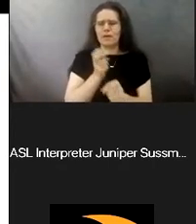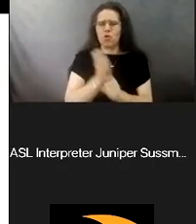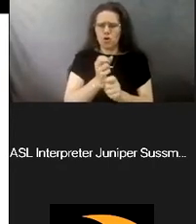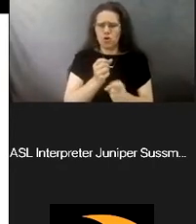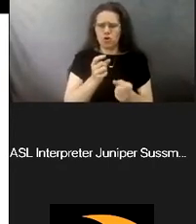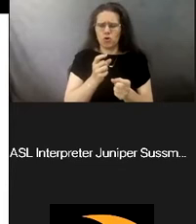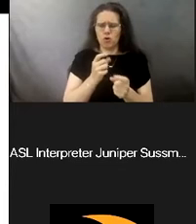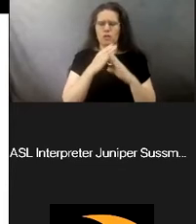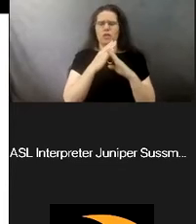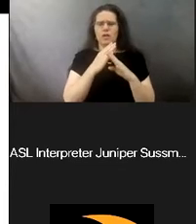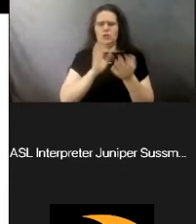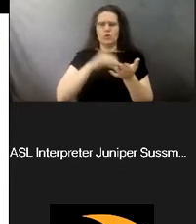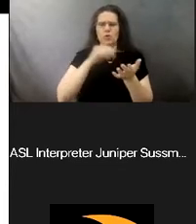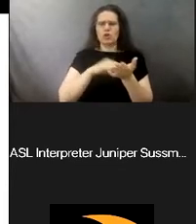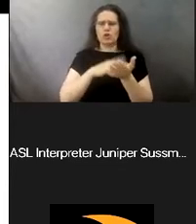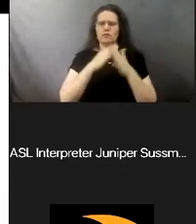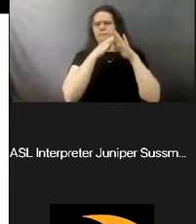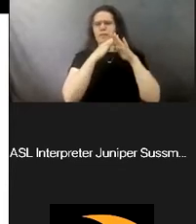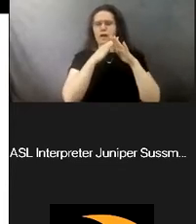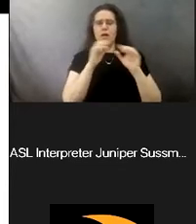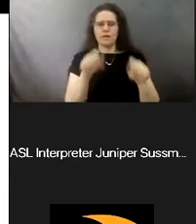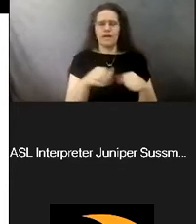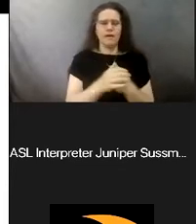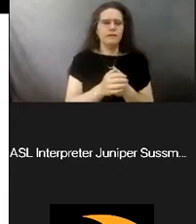effectively. A new diagnosis